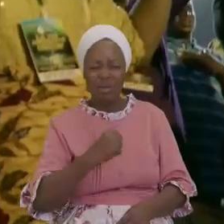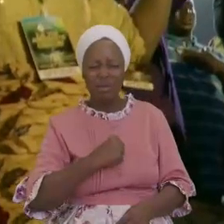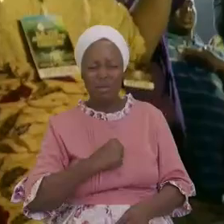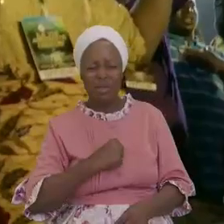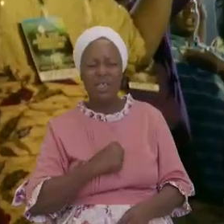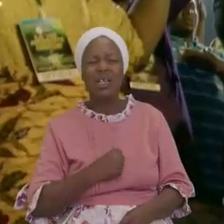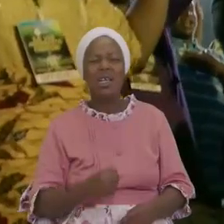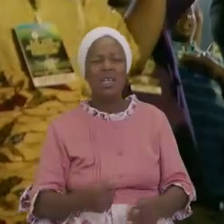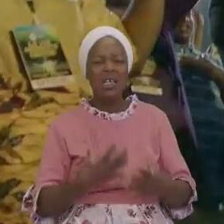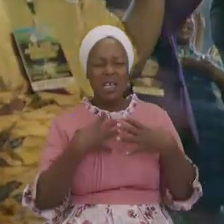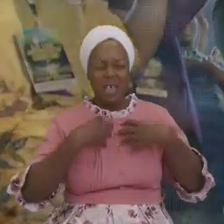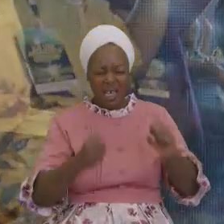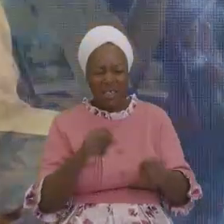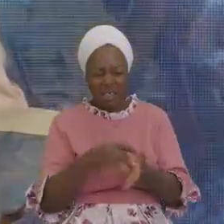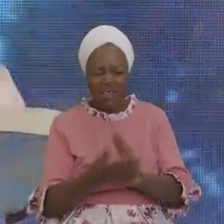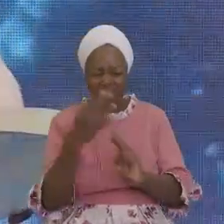healed.